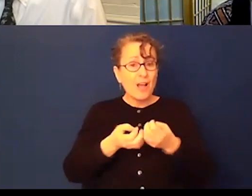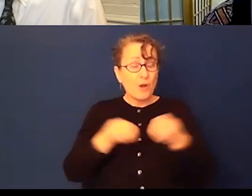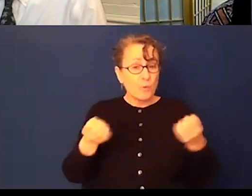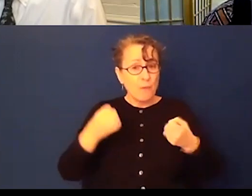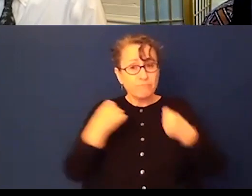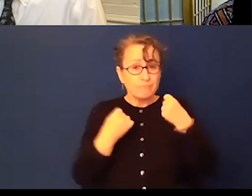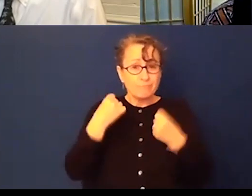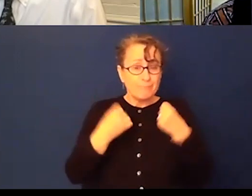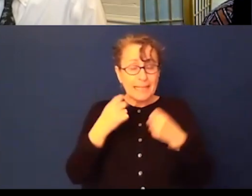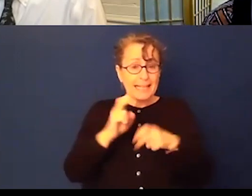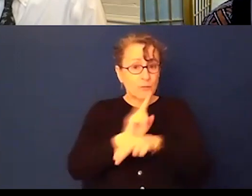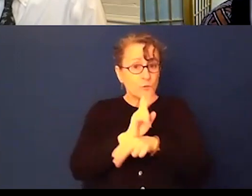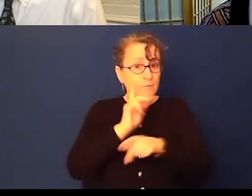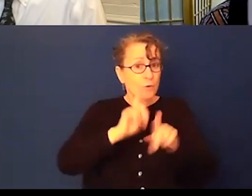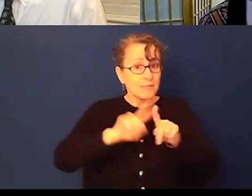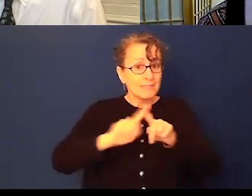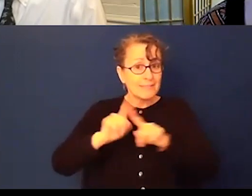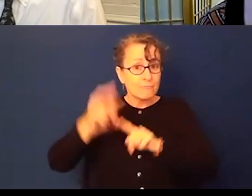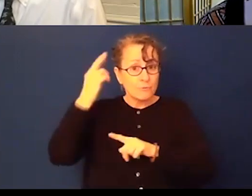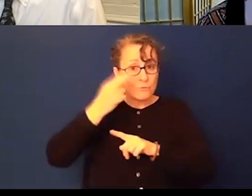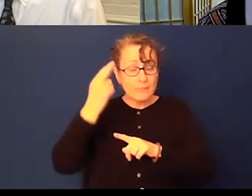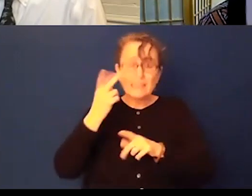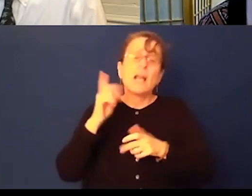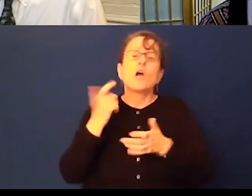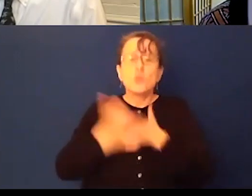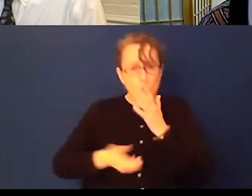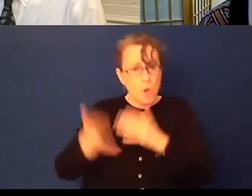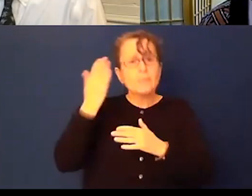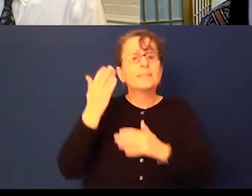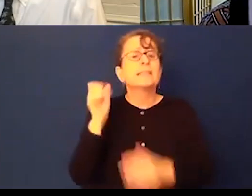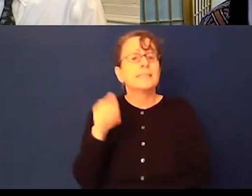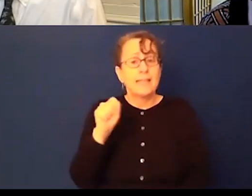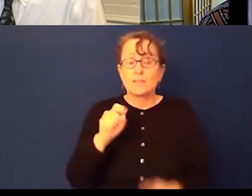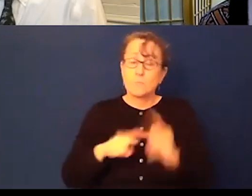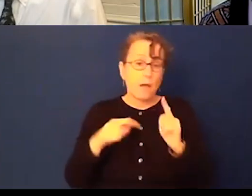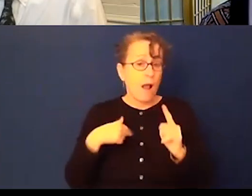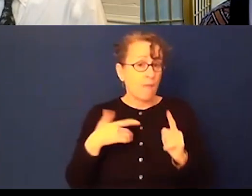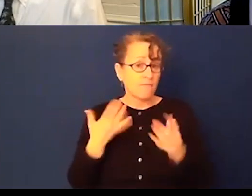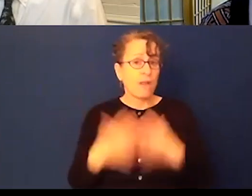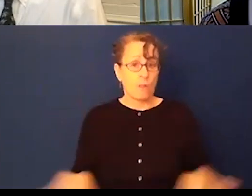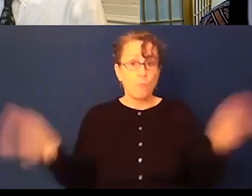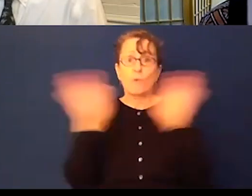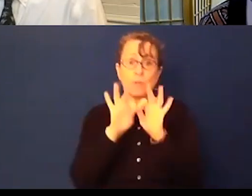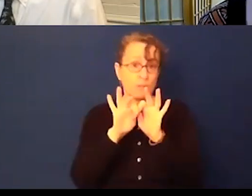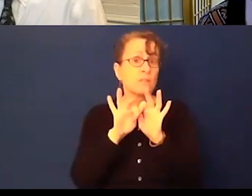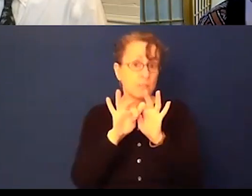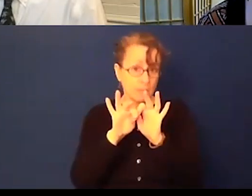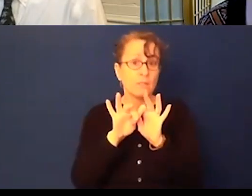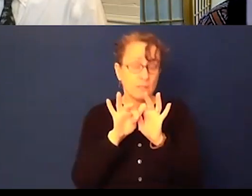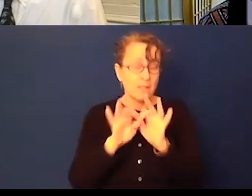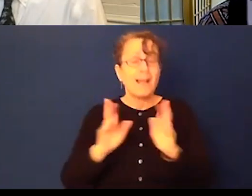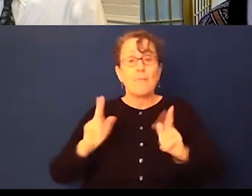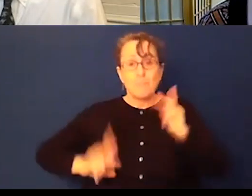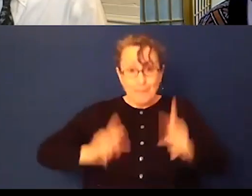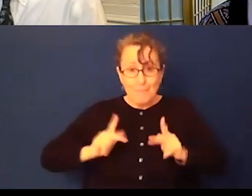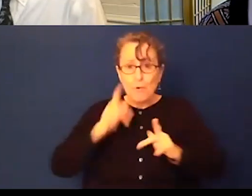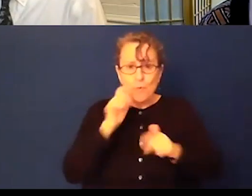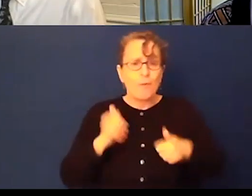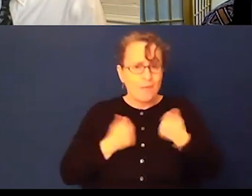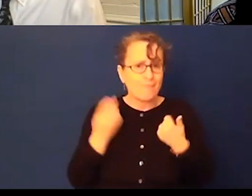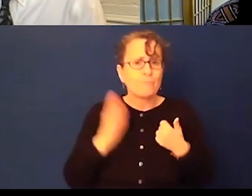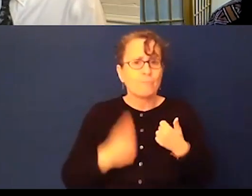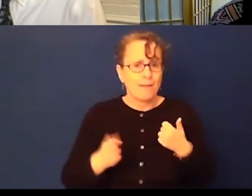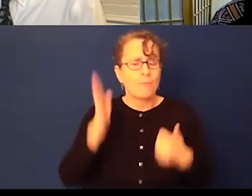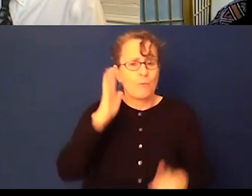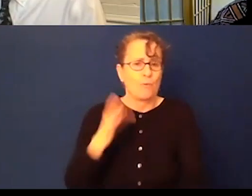with it. You know, it's a little bit more money, but I think it's money well spent, and the people will benefit. So thank you. Yeah,